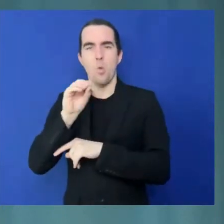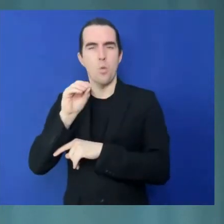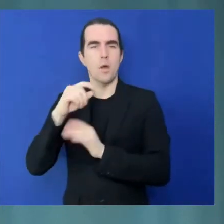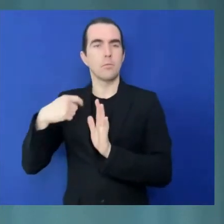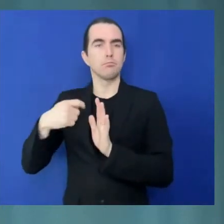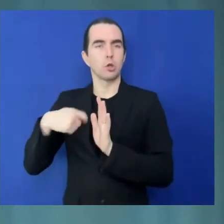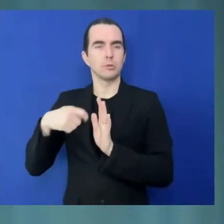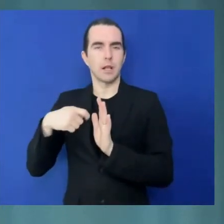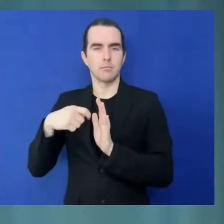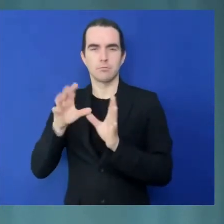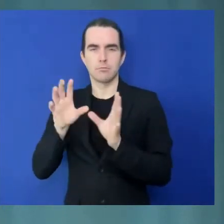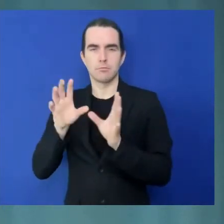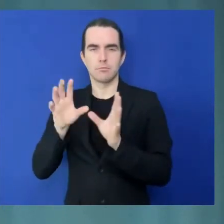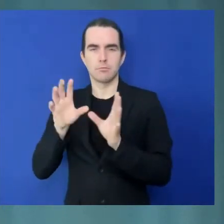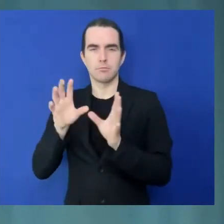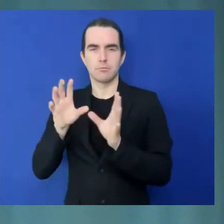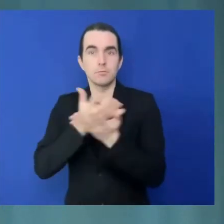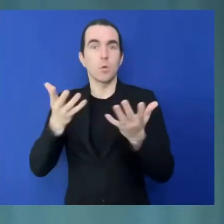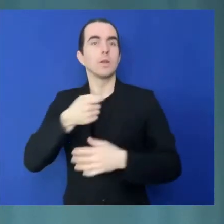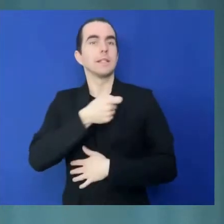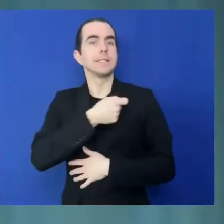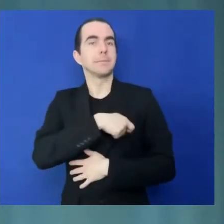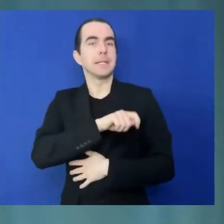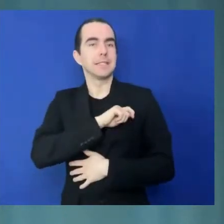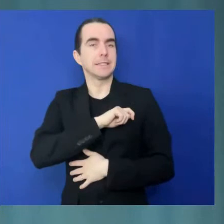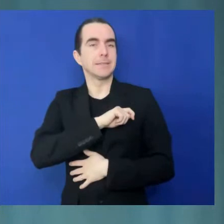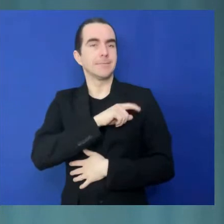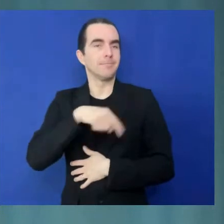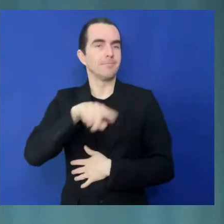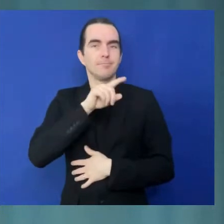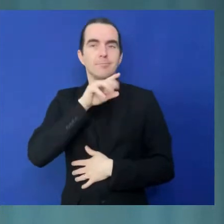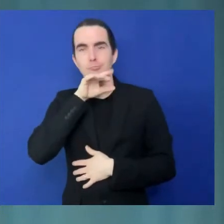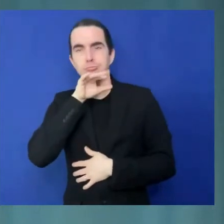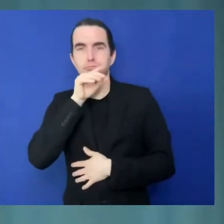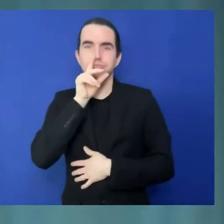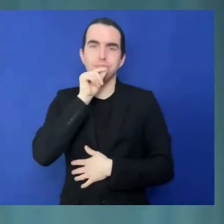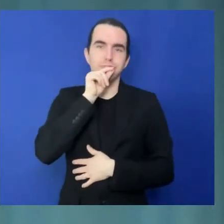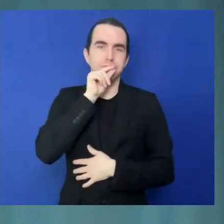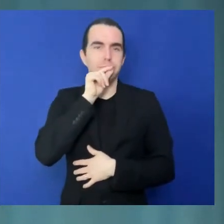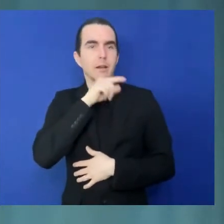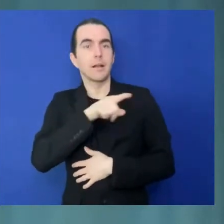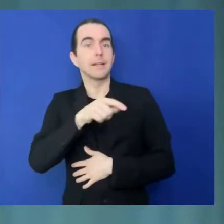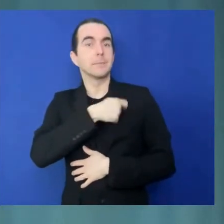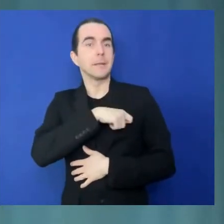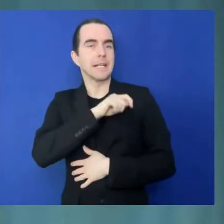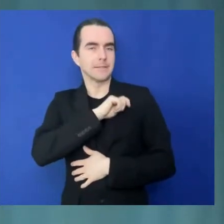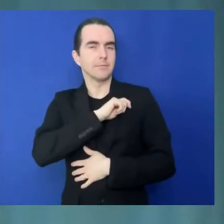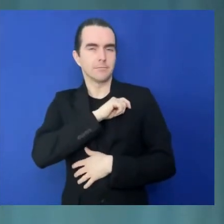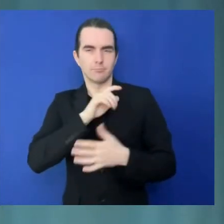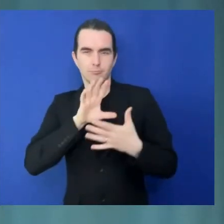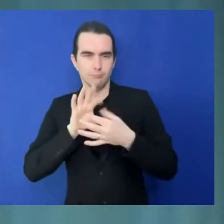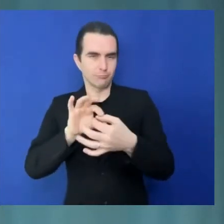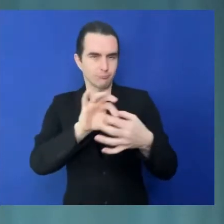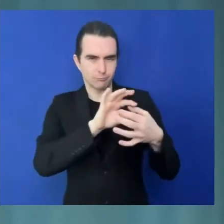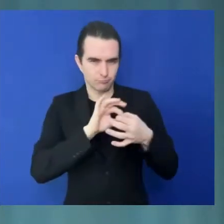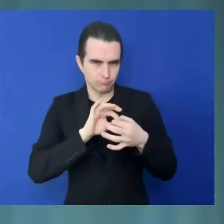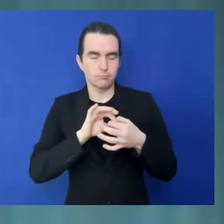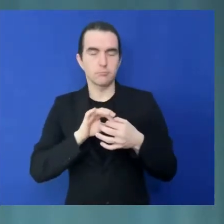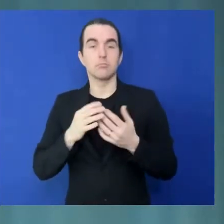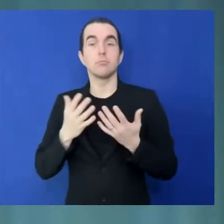education. Last year, with a focus of employment and ICT, and in May this